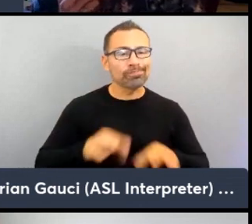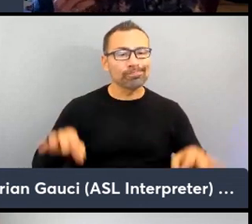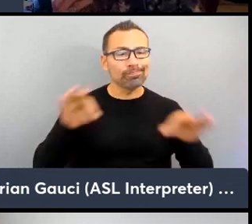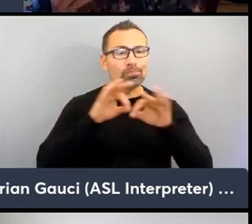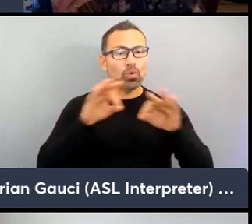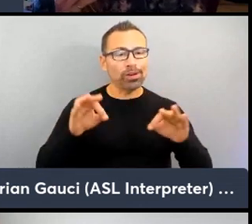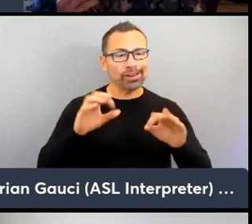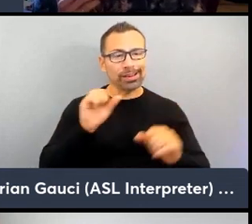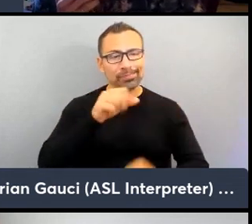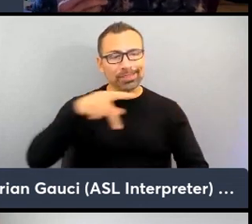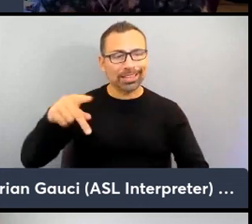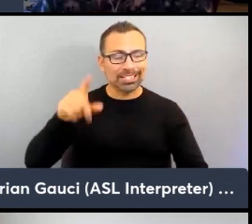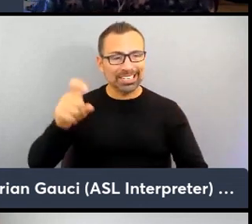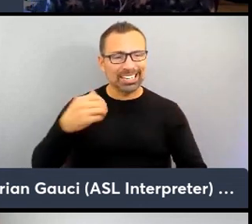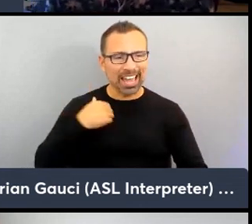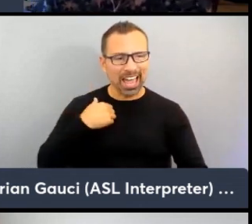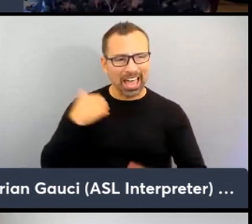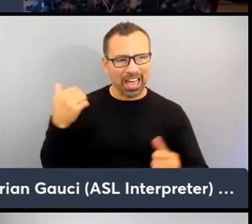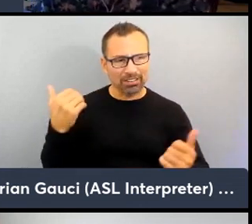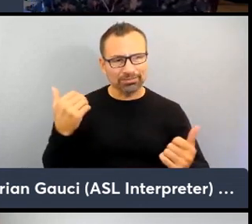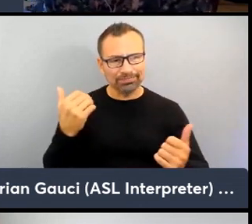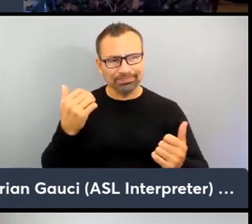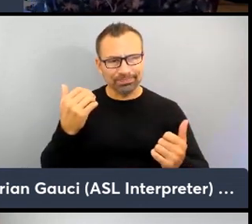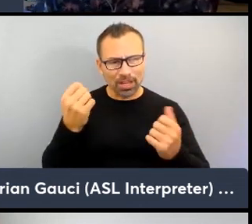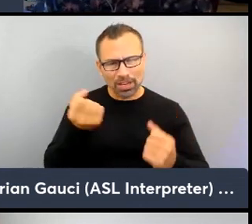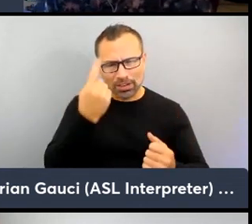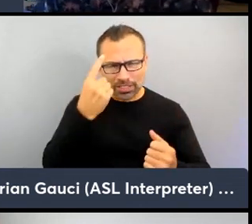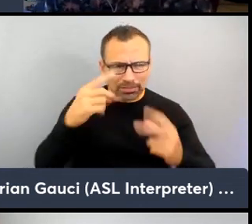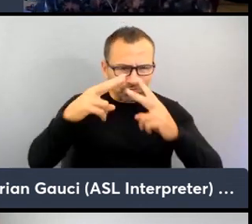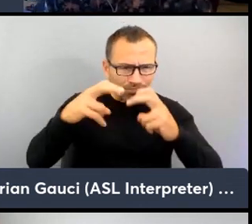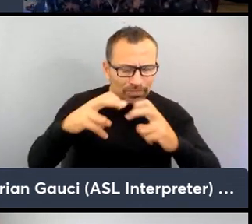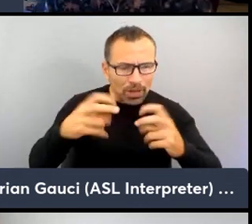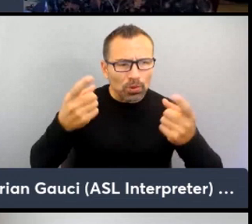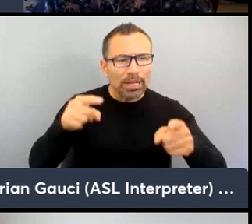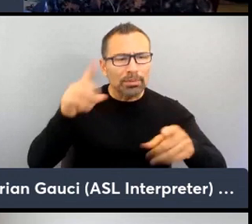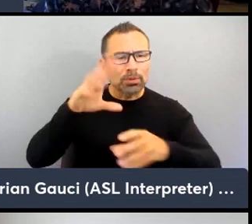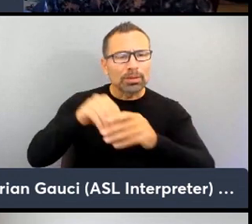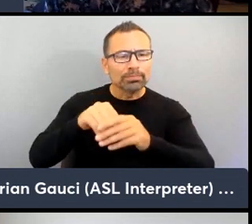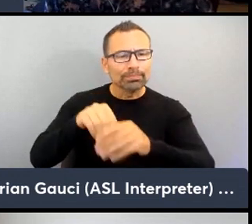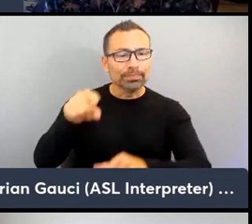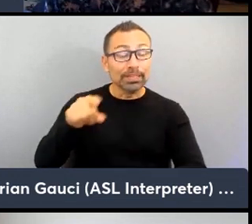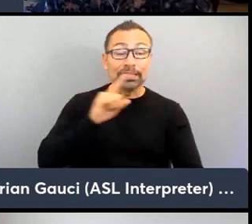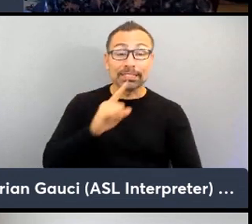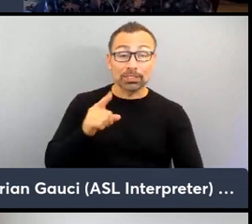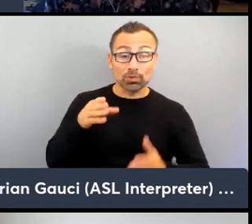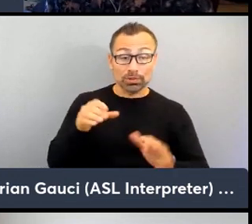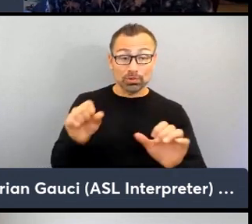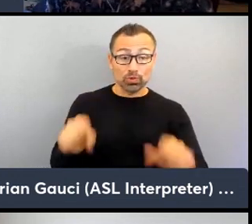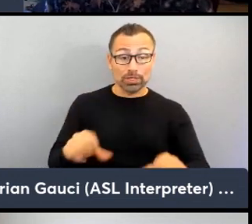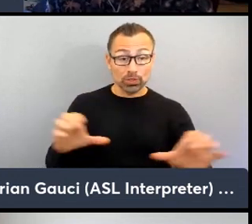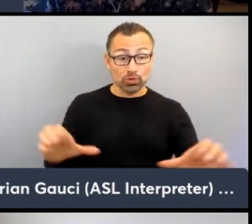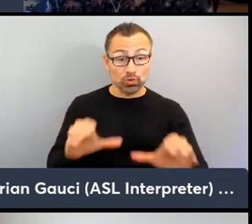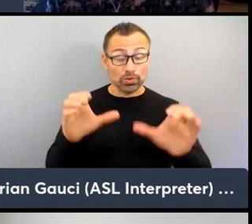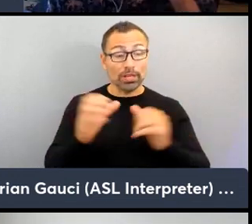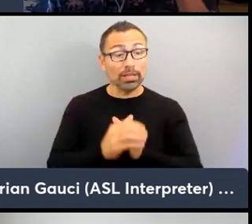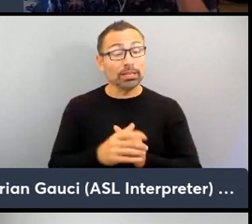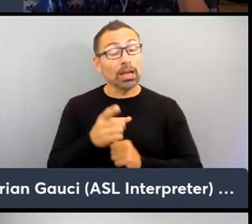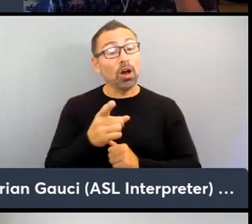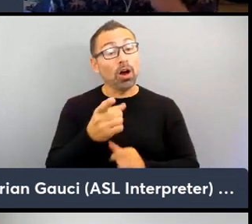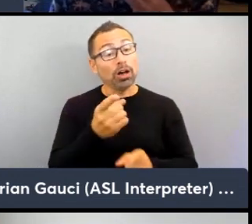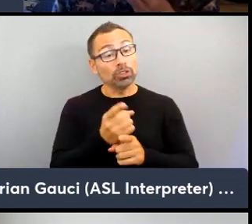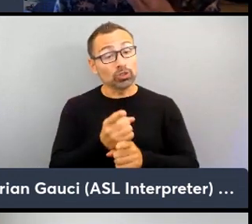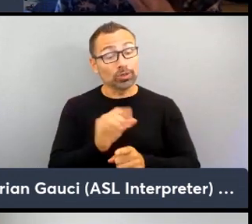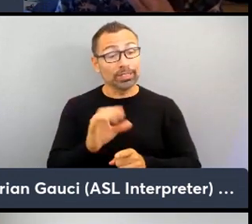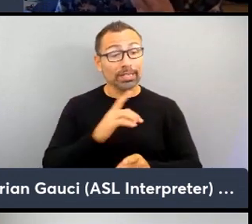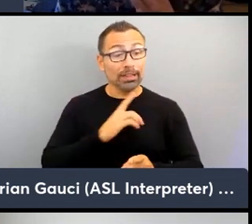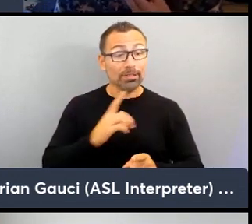of that Documentdb, this is that way to be able to perform that attribution. Coming from an incident response point of view too, it